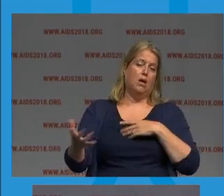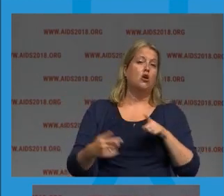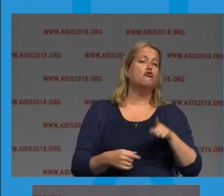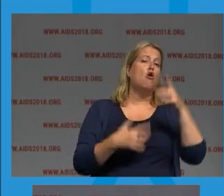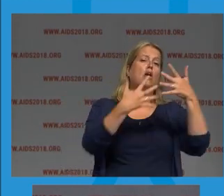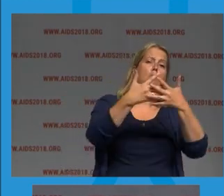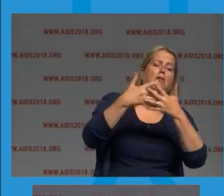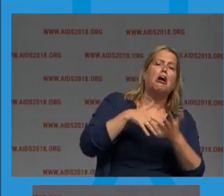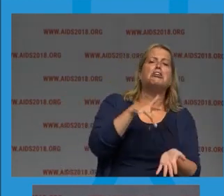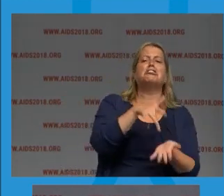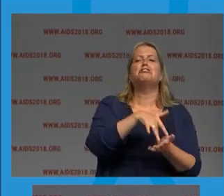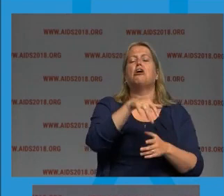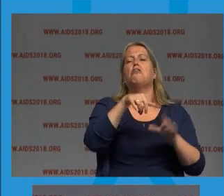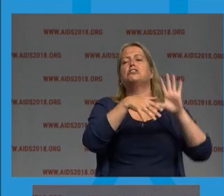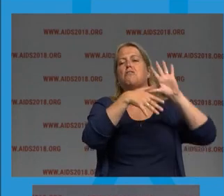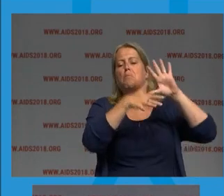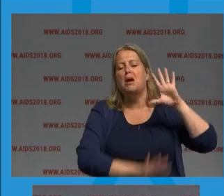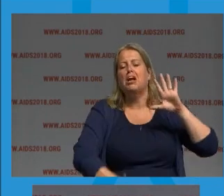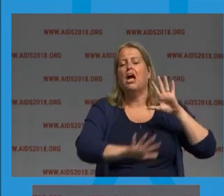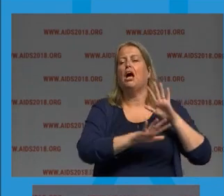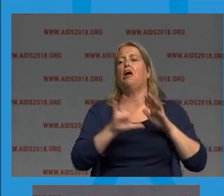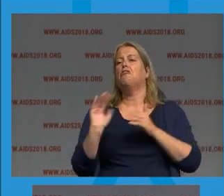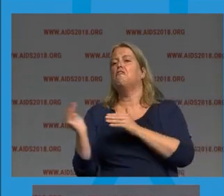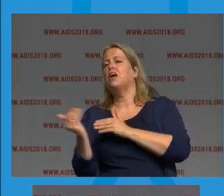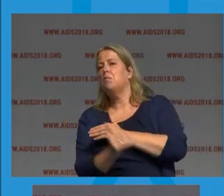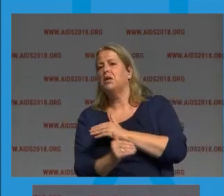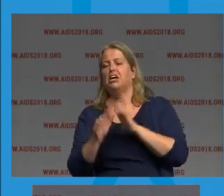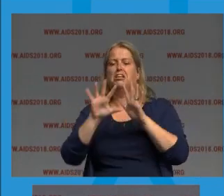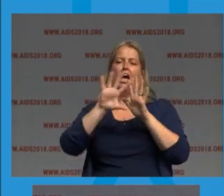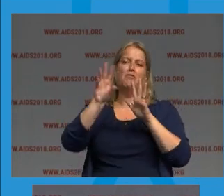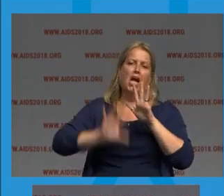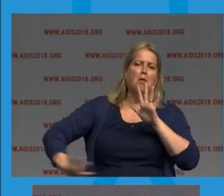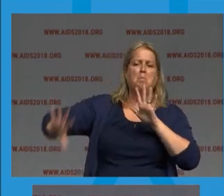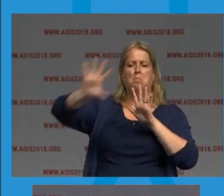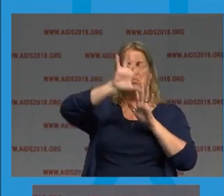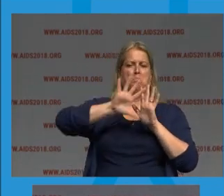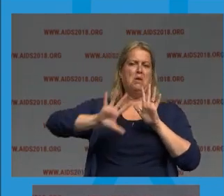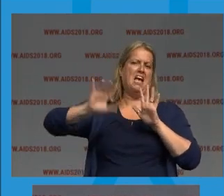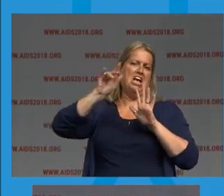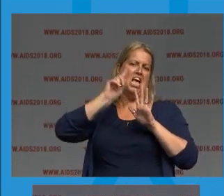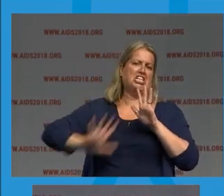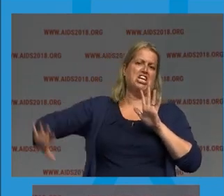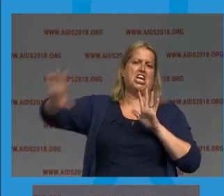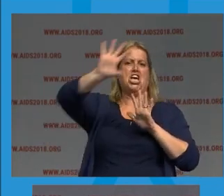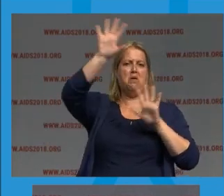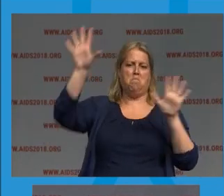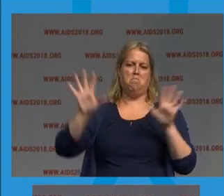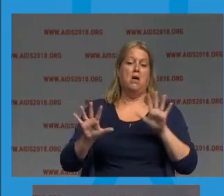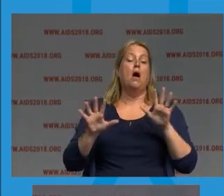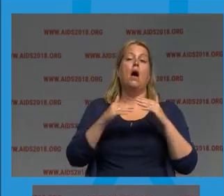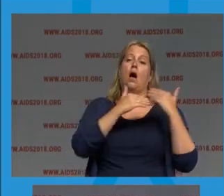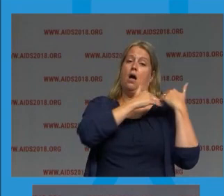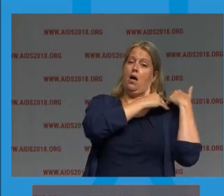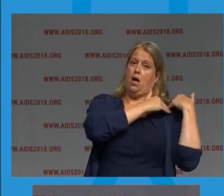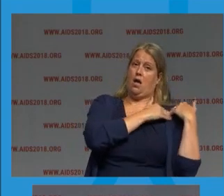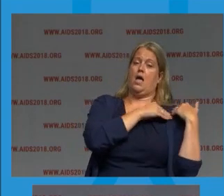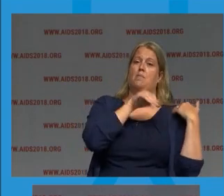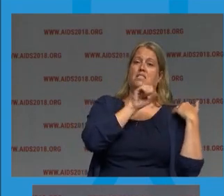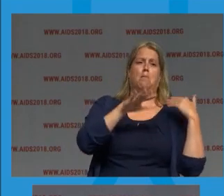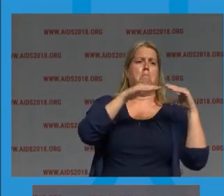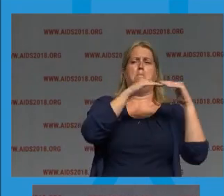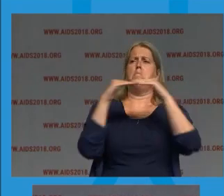South America, the Caribbean, Sub-Saharan Africa, and South and Southeast Asia, it's actually a very similar burden of HIV among